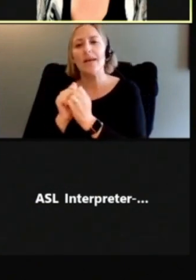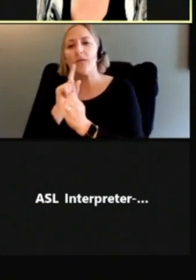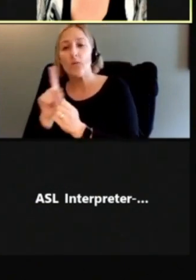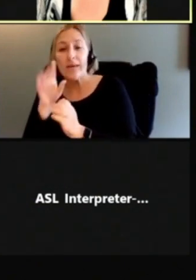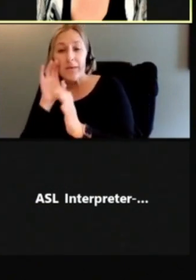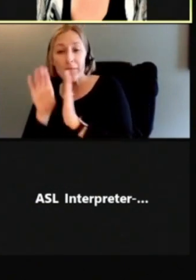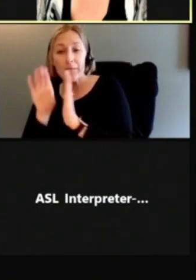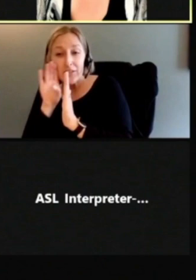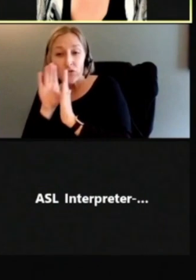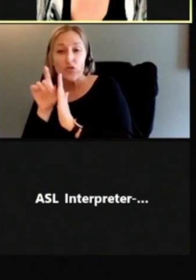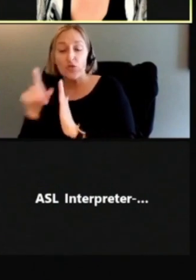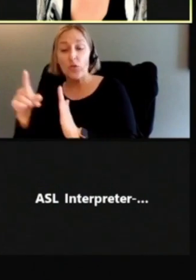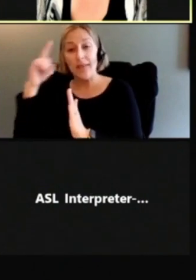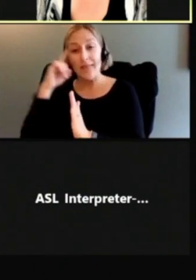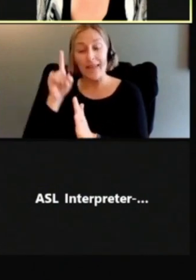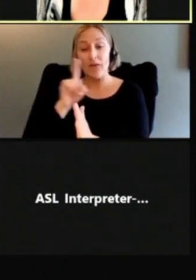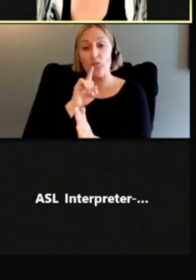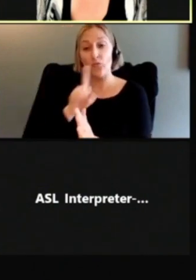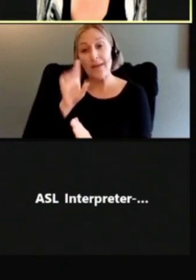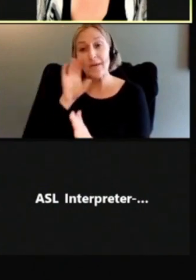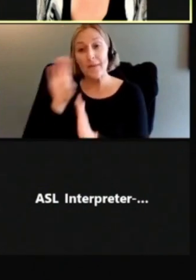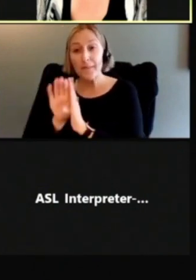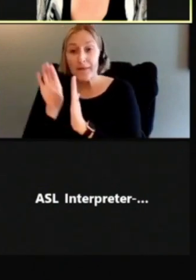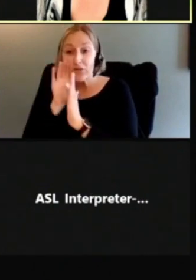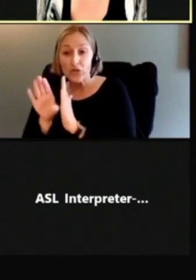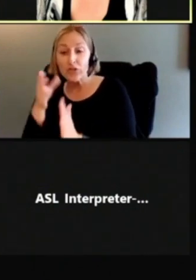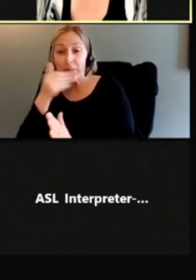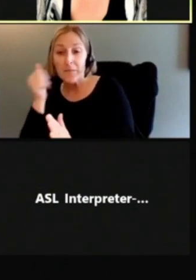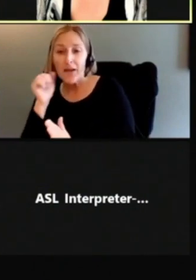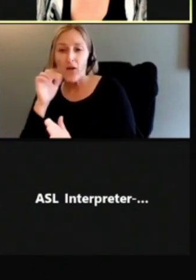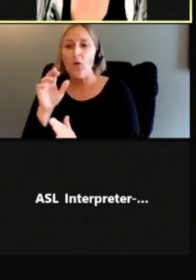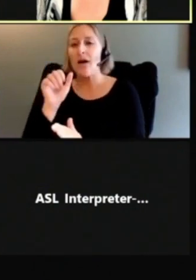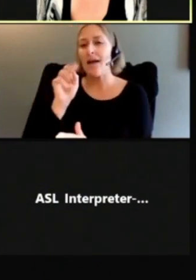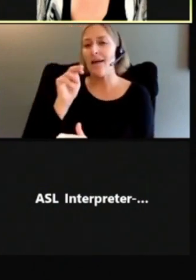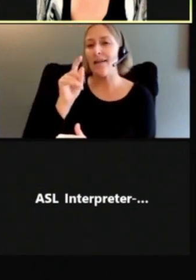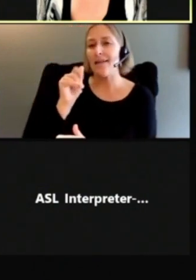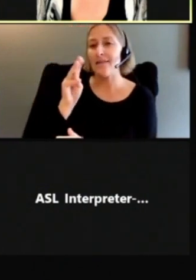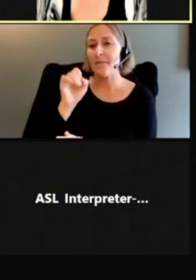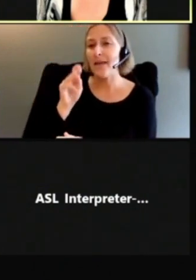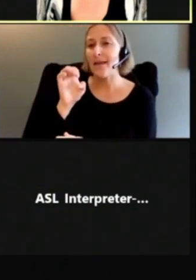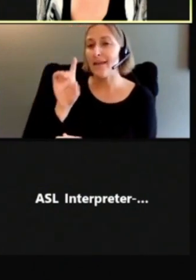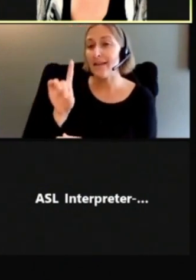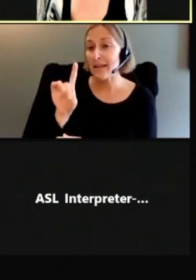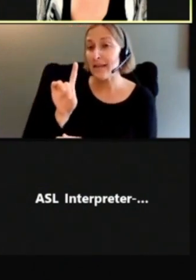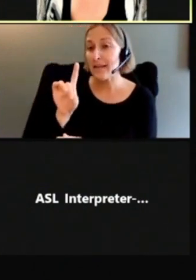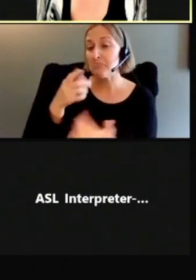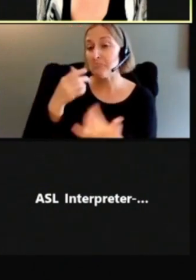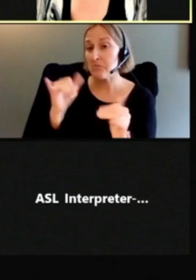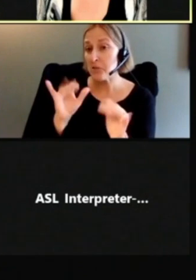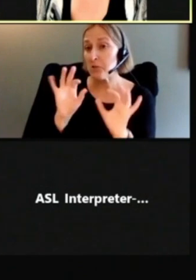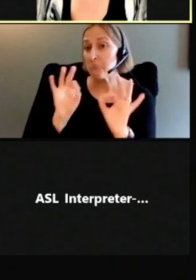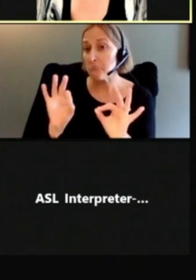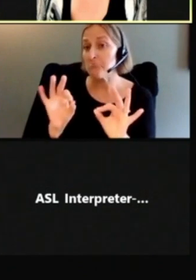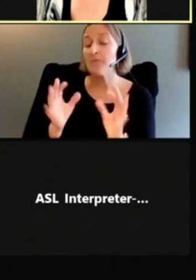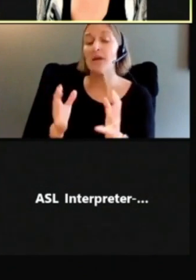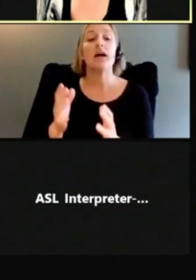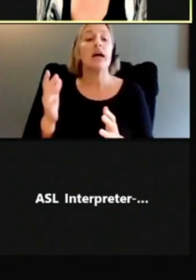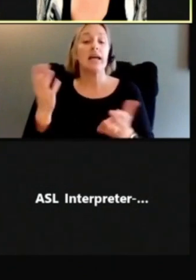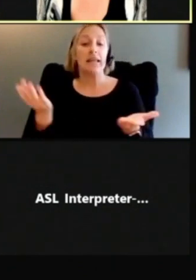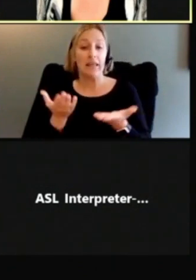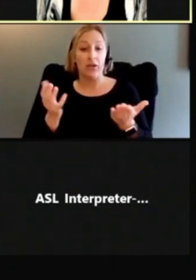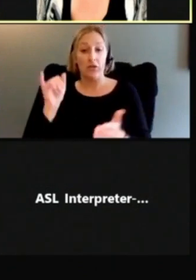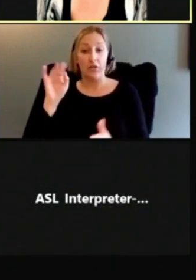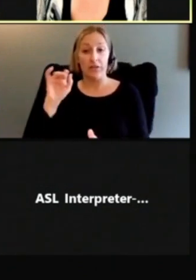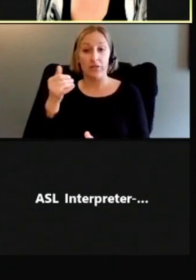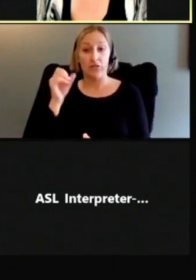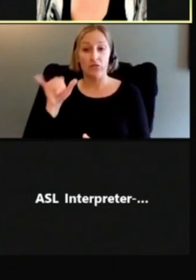or do you think animated can be just as relatable? Oh, great question. At InJoy, we tend to use